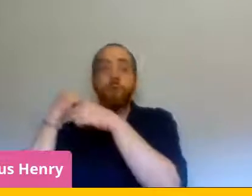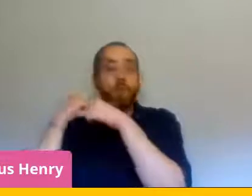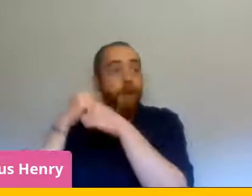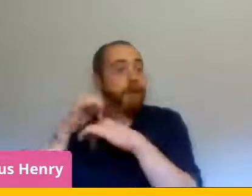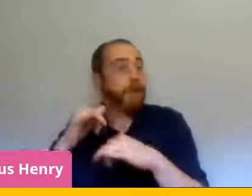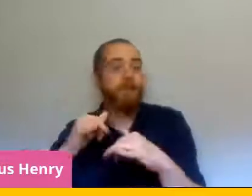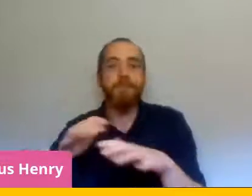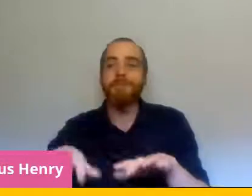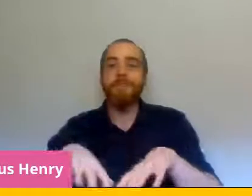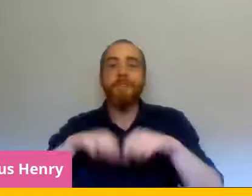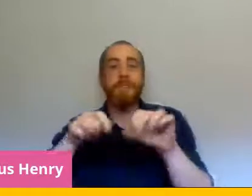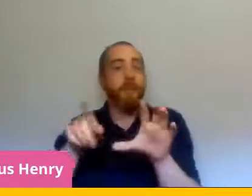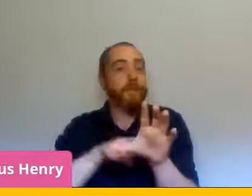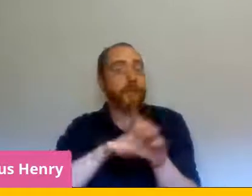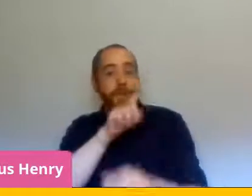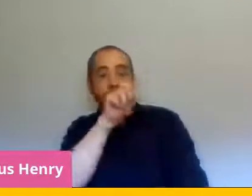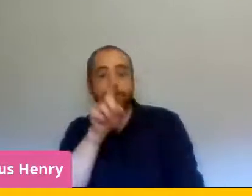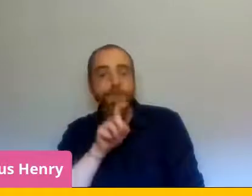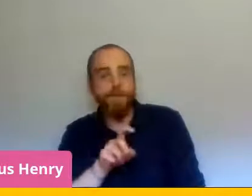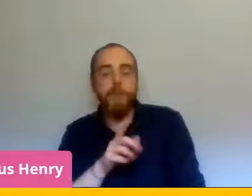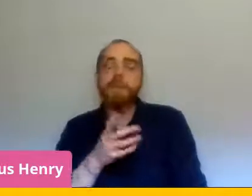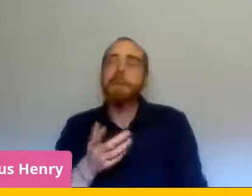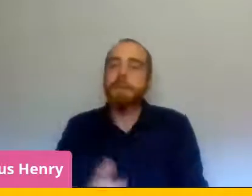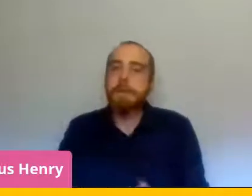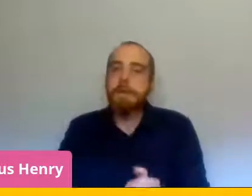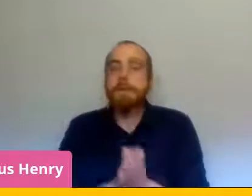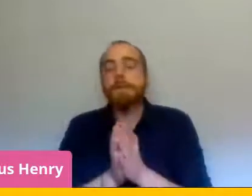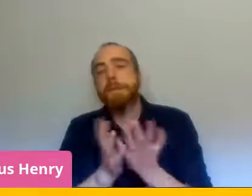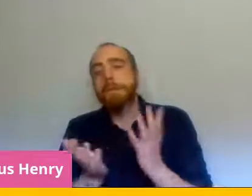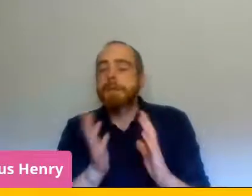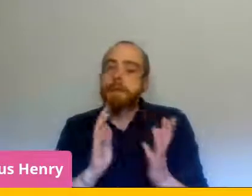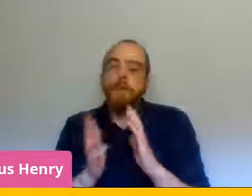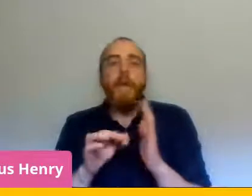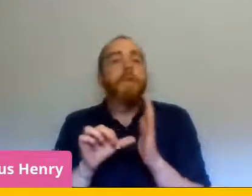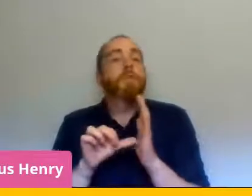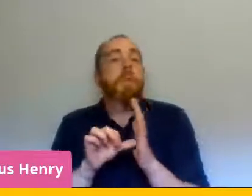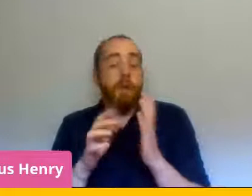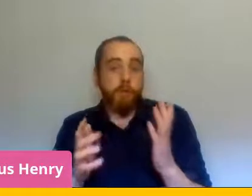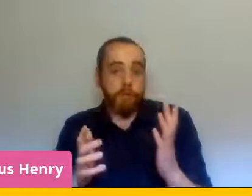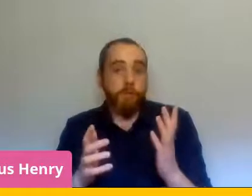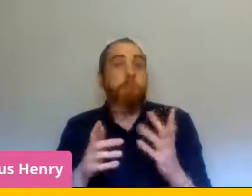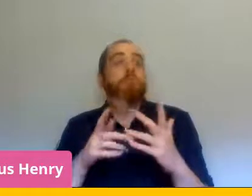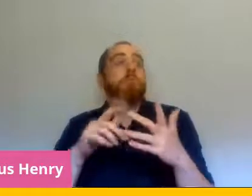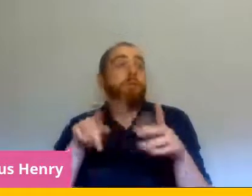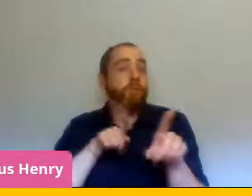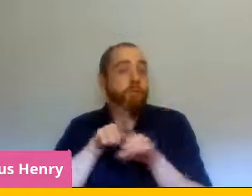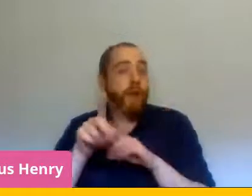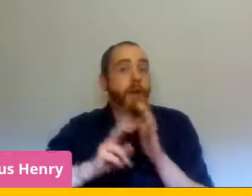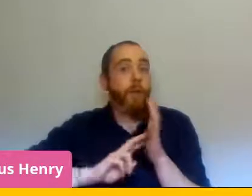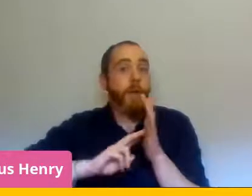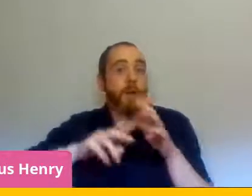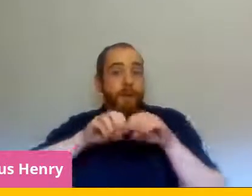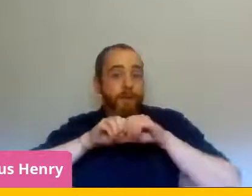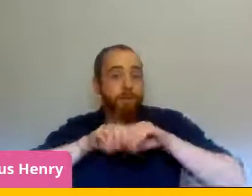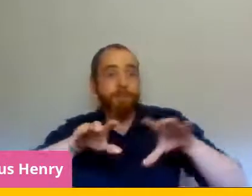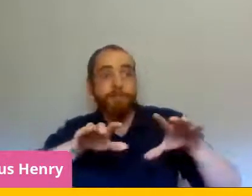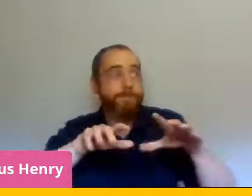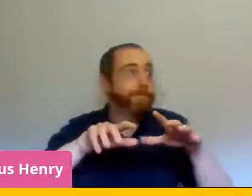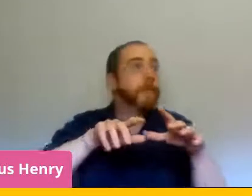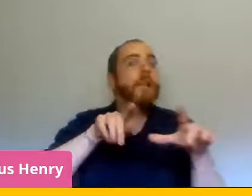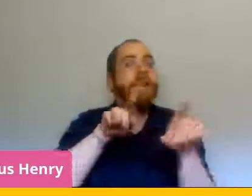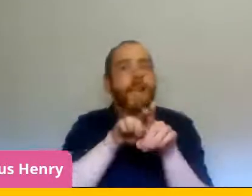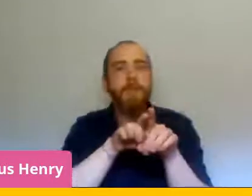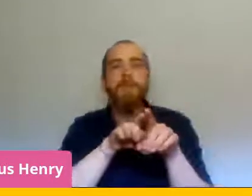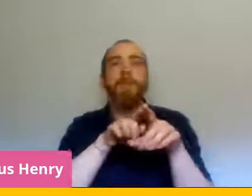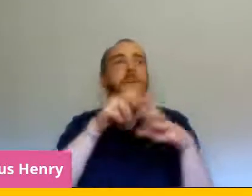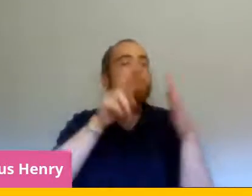to this, which is the practicalities of setting up and balloting for a national dispute, including making sure that we get over that 50% turnout threshold, is something